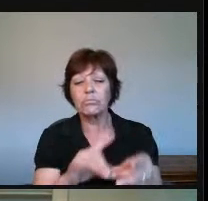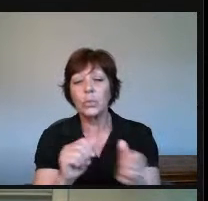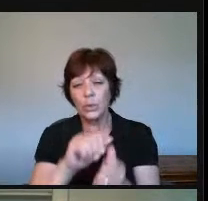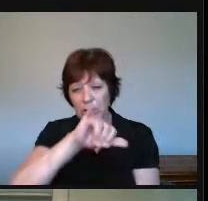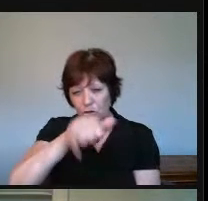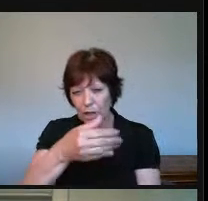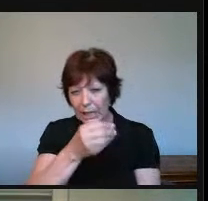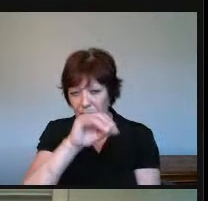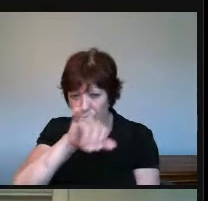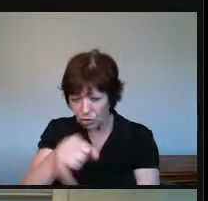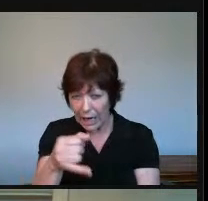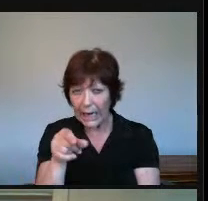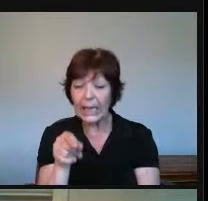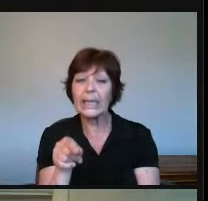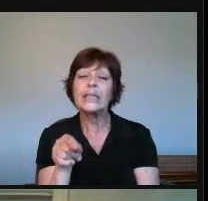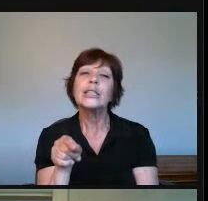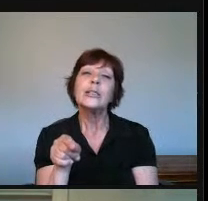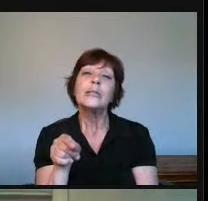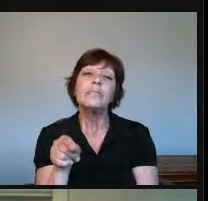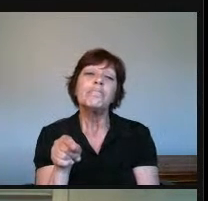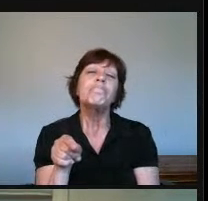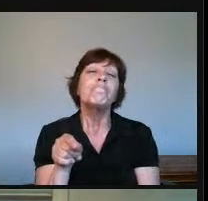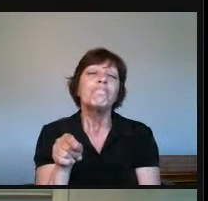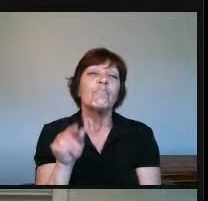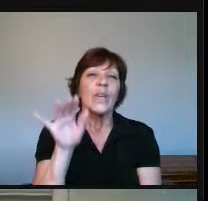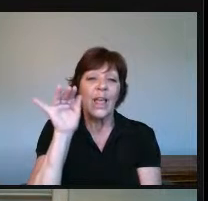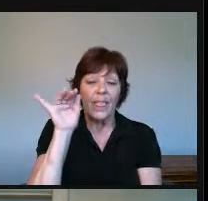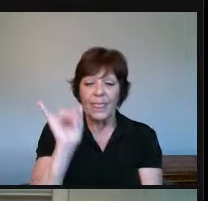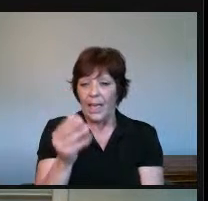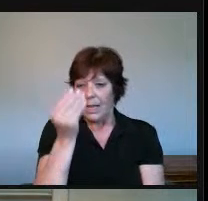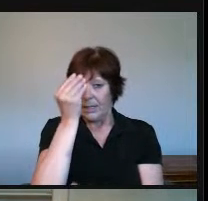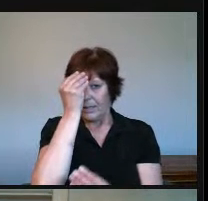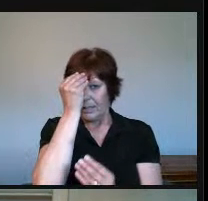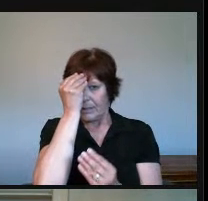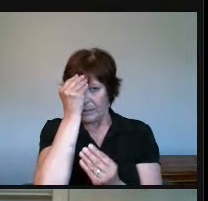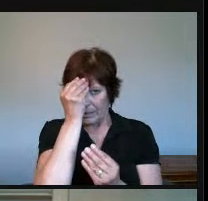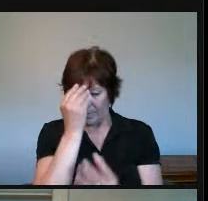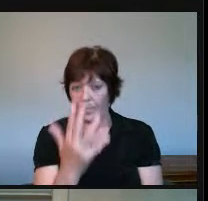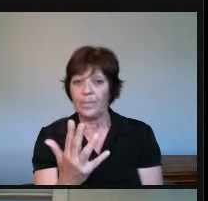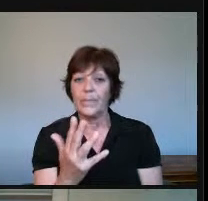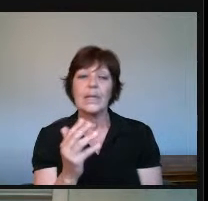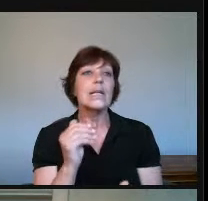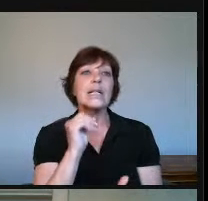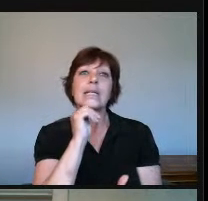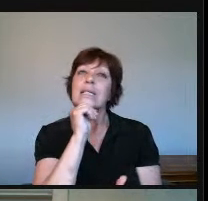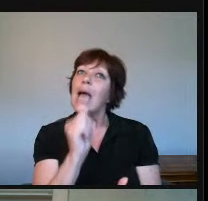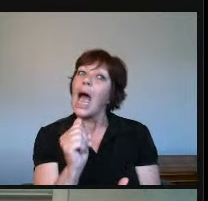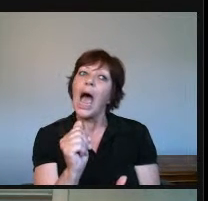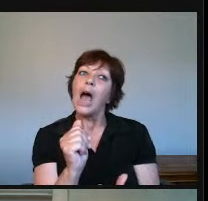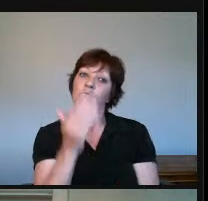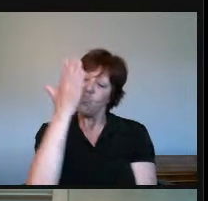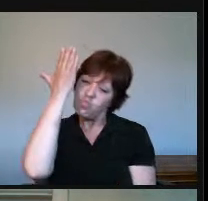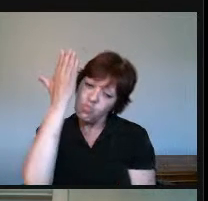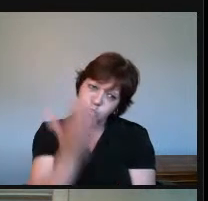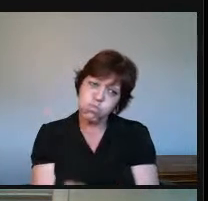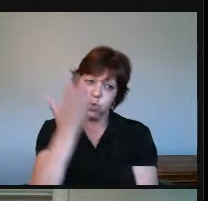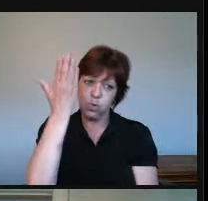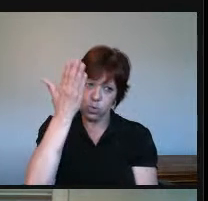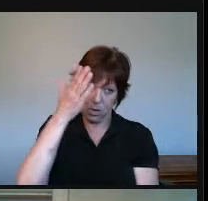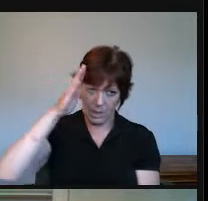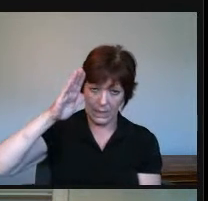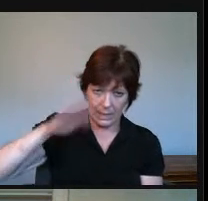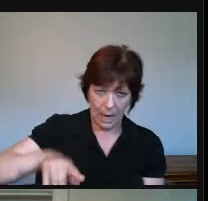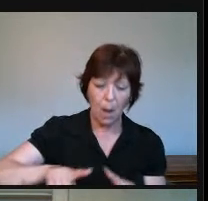Johnson vaccine. That data is not conclusive, but of course,